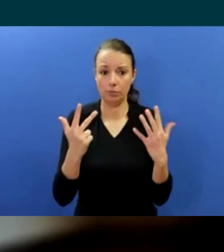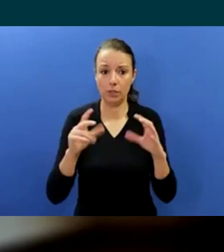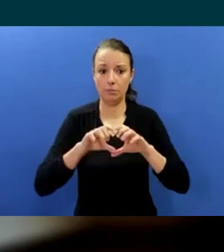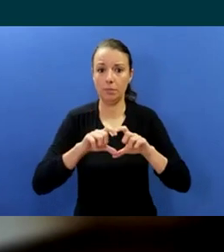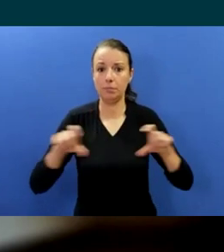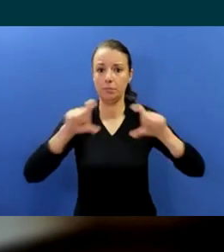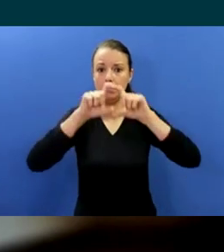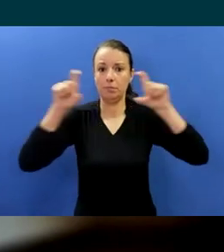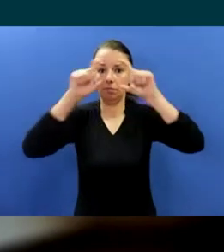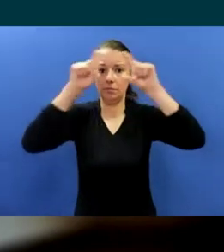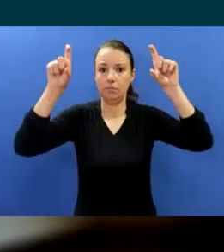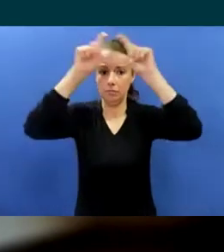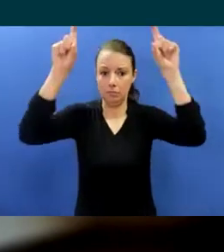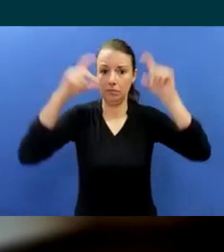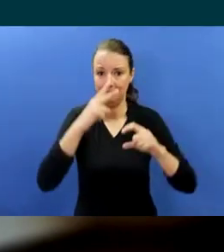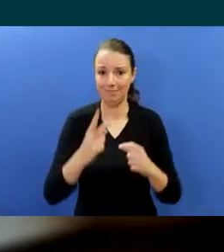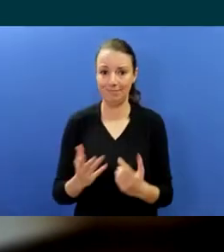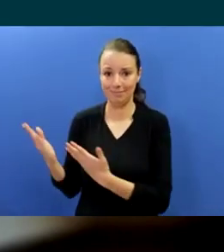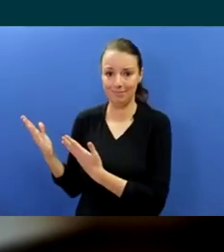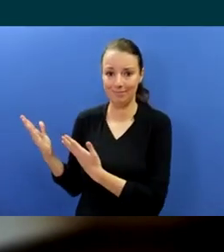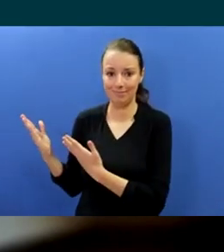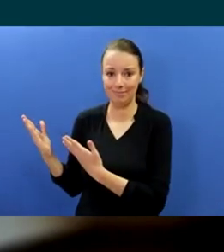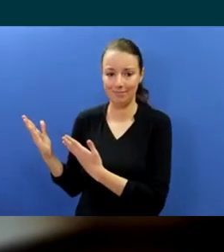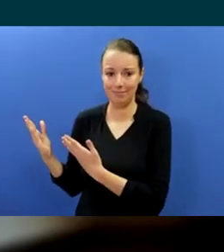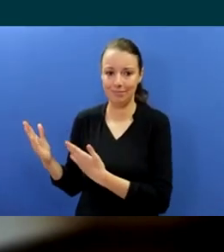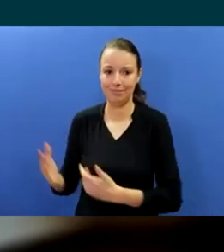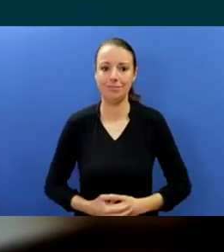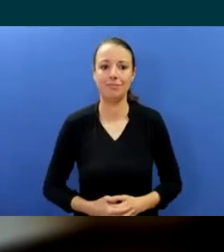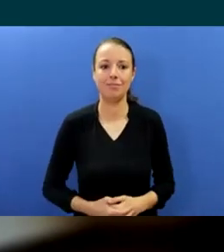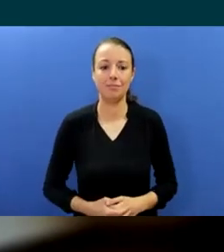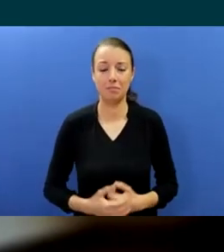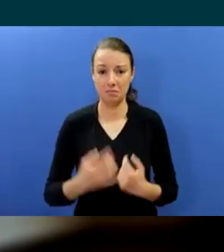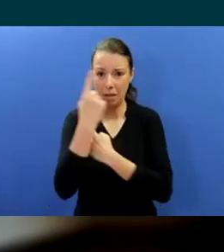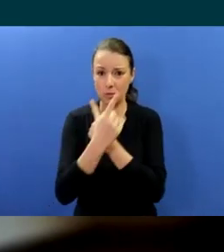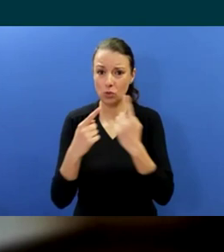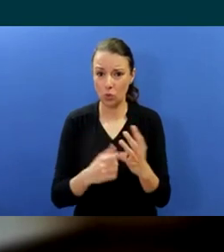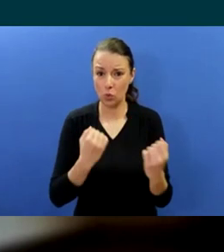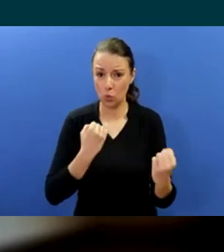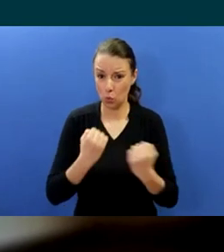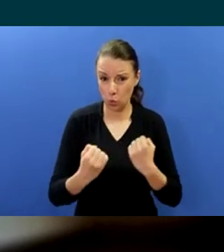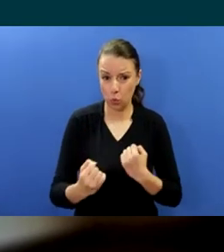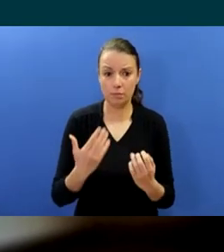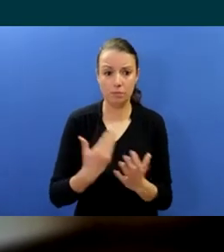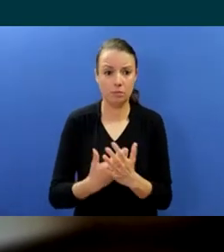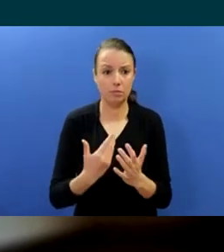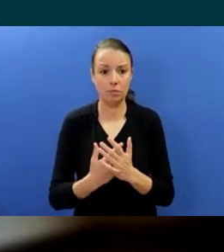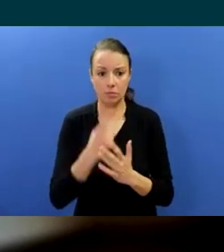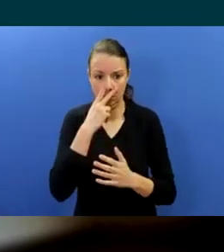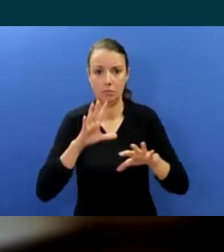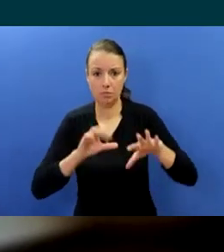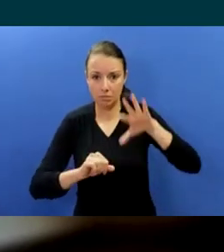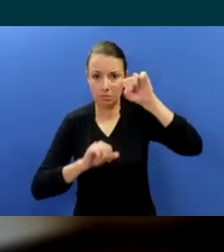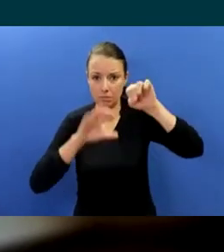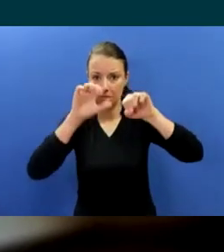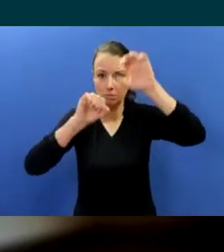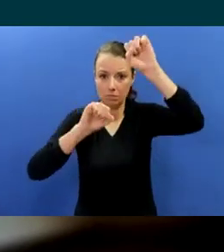because actually it has this premise of the higher stair is the best. But actually what I want to